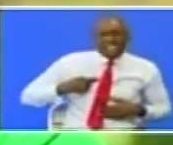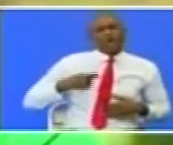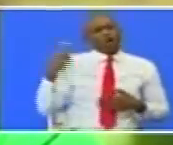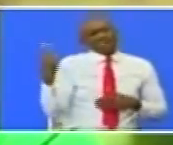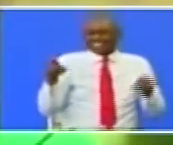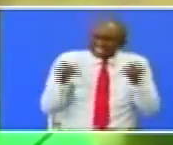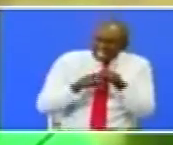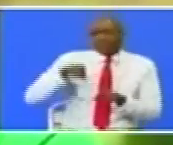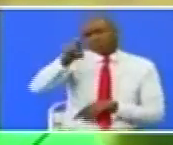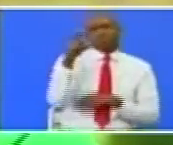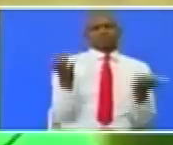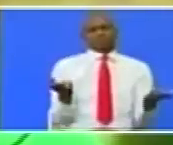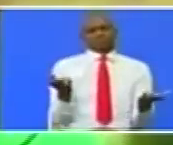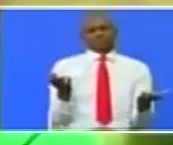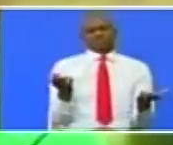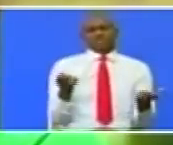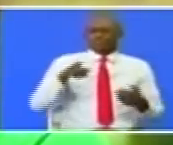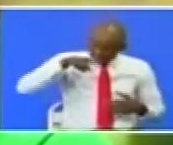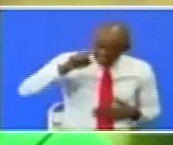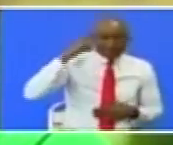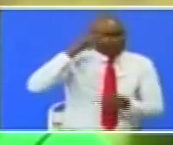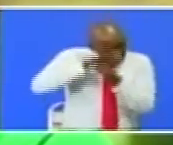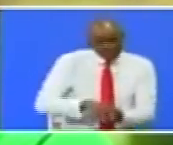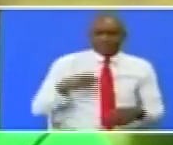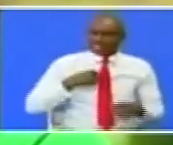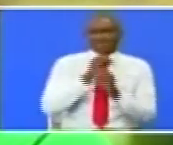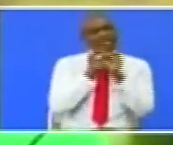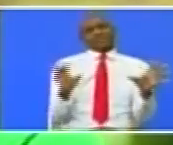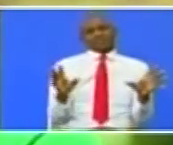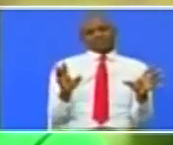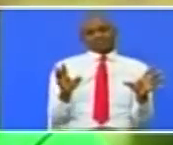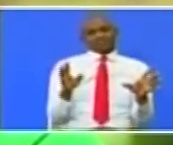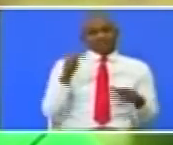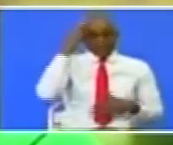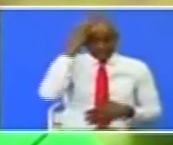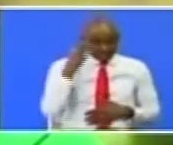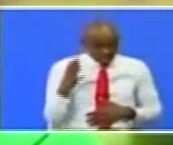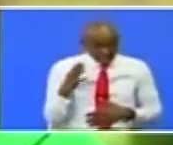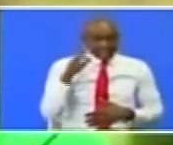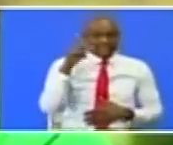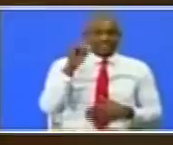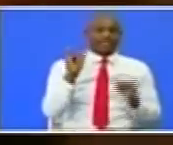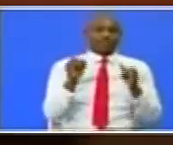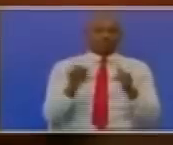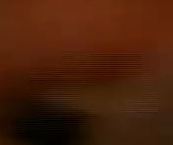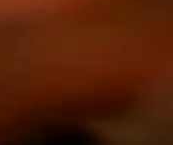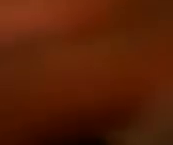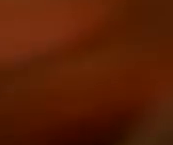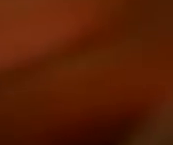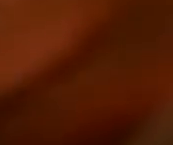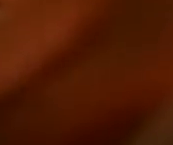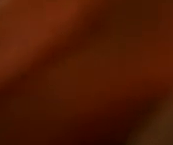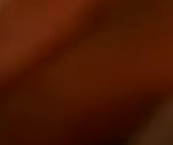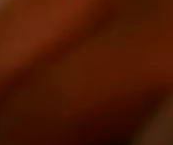just the same as they are. So they should not discriminate us. Betty Okari, KTN News.